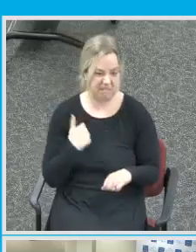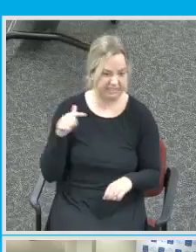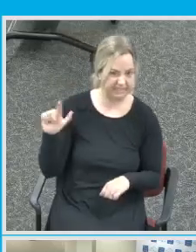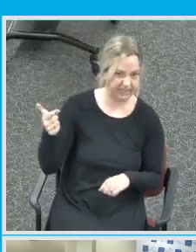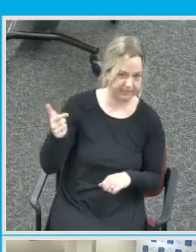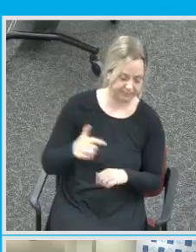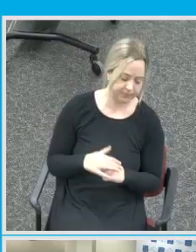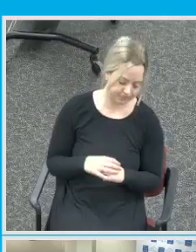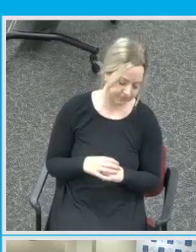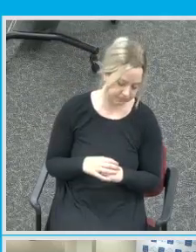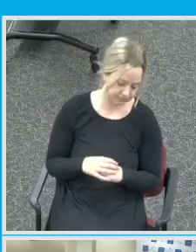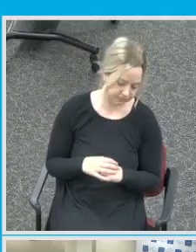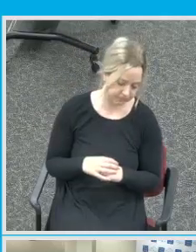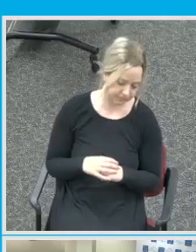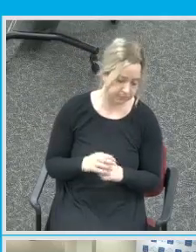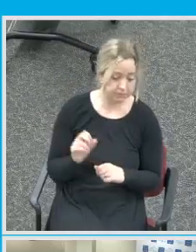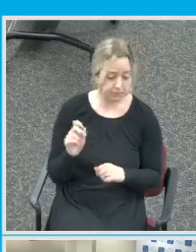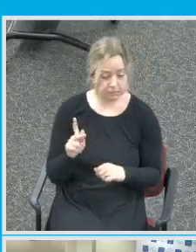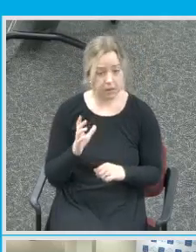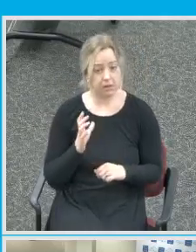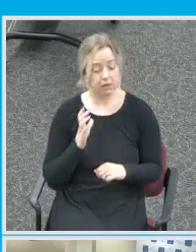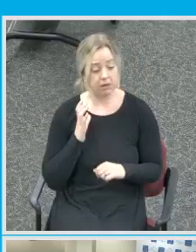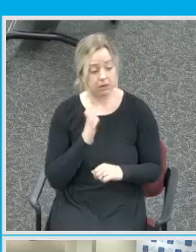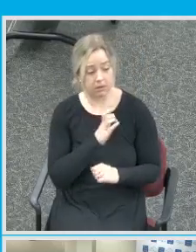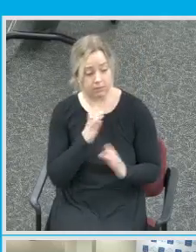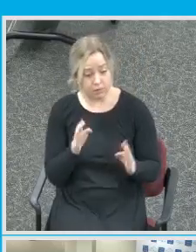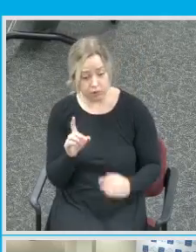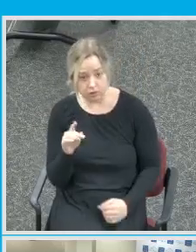Councilman Donaldson. Okay, Commissioner